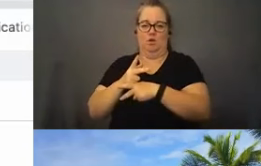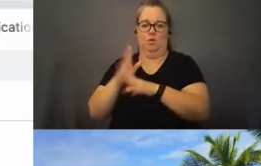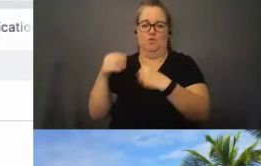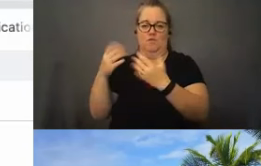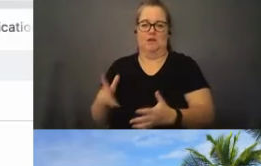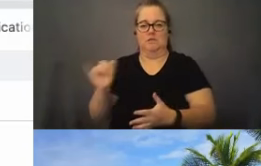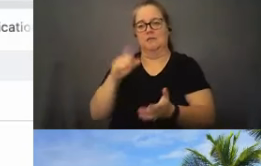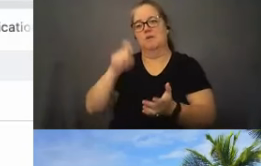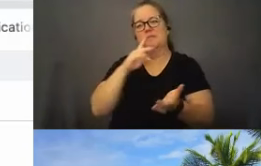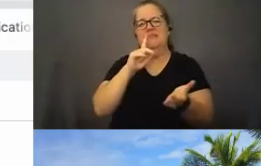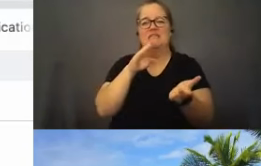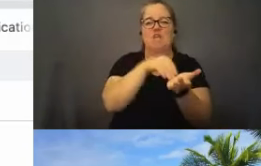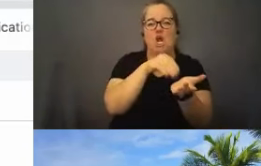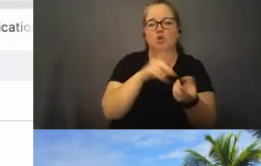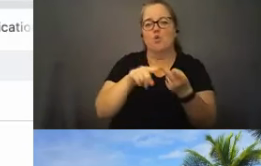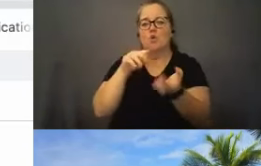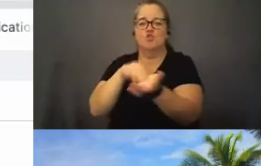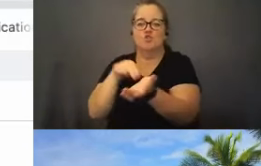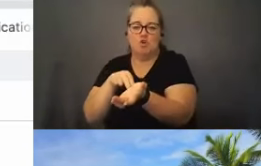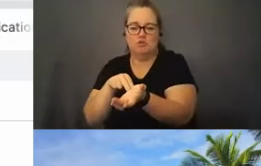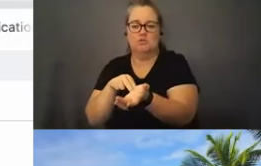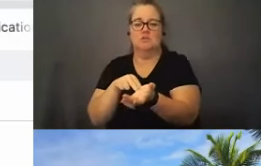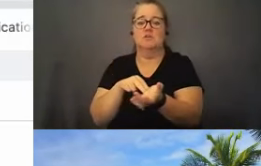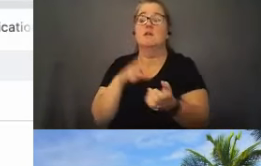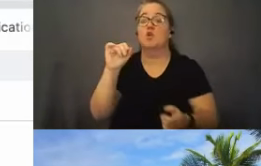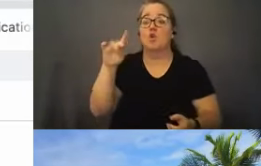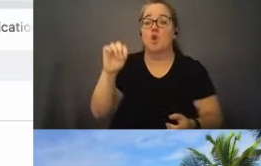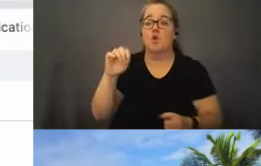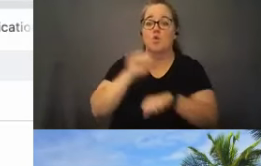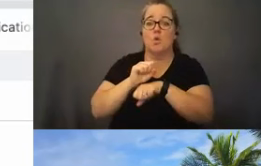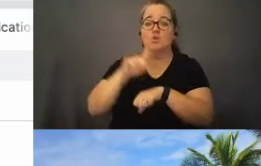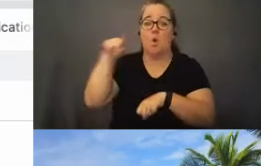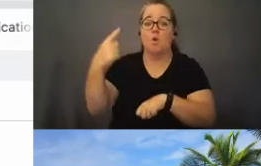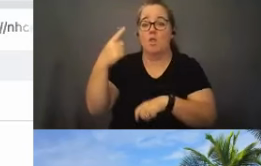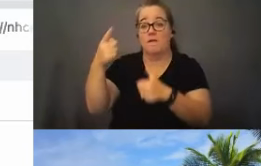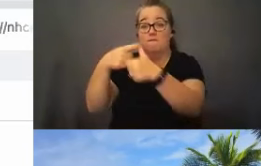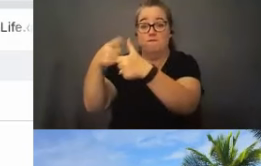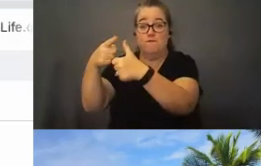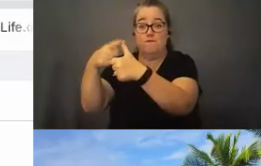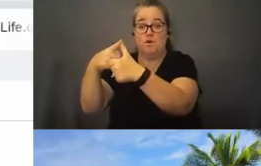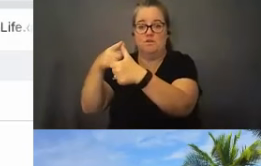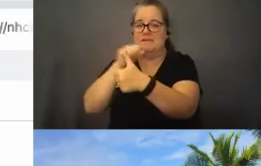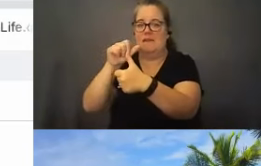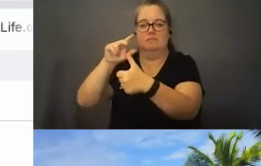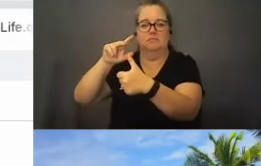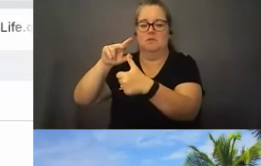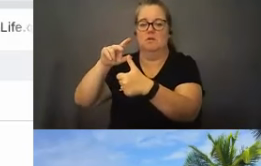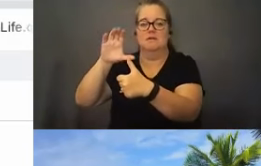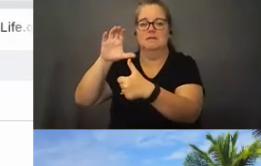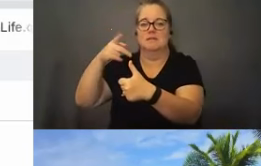you can hit CPR. The code works on just the first one, not the CPR for